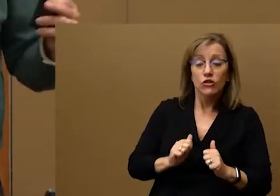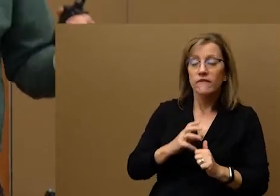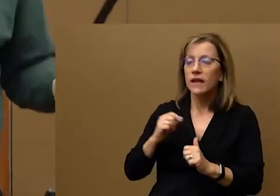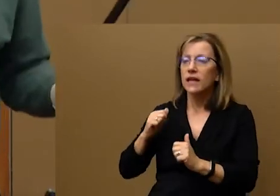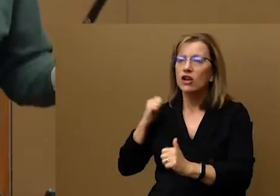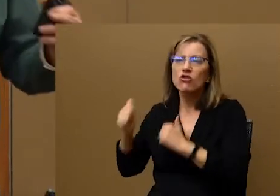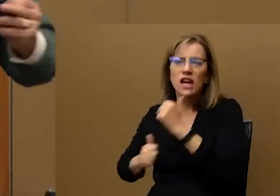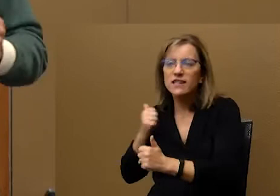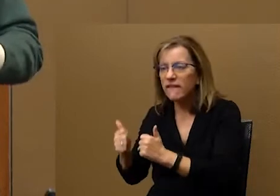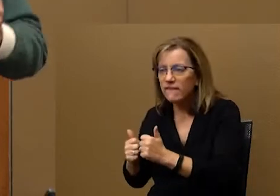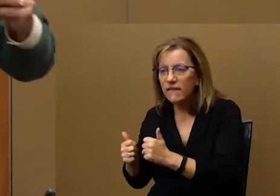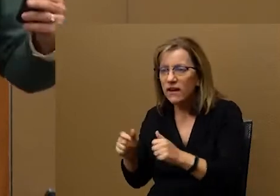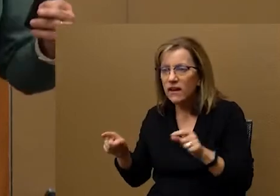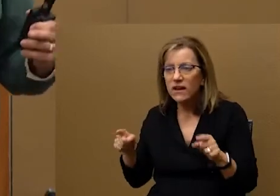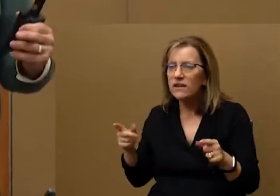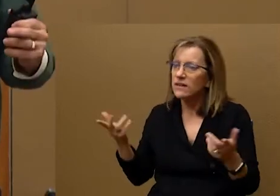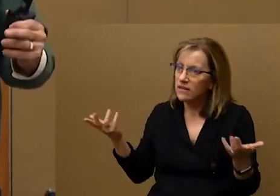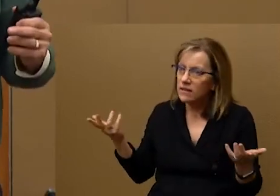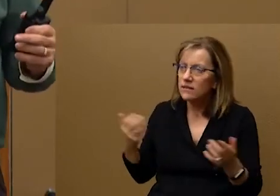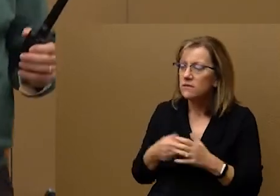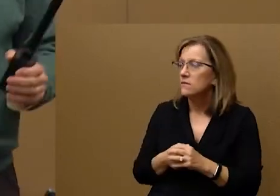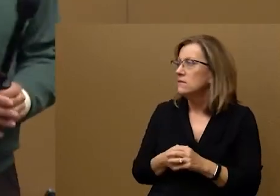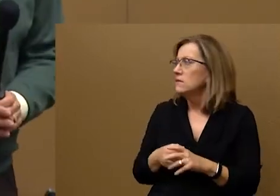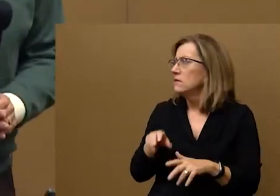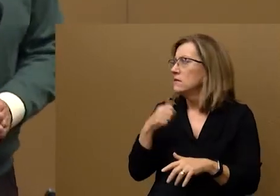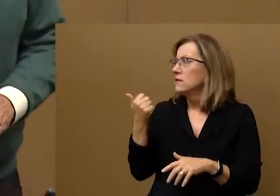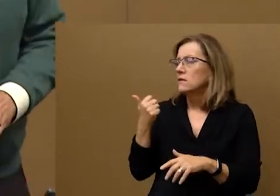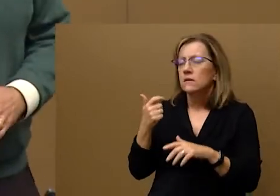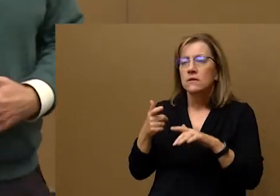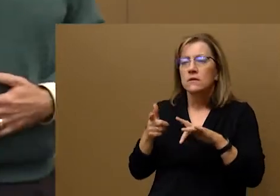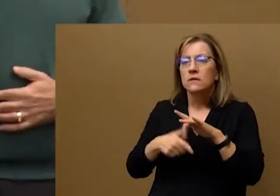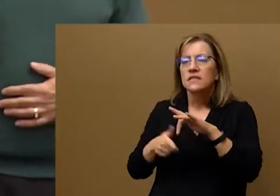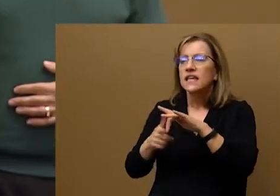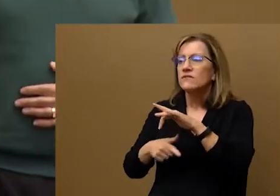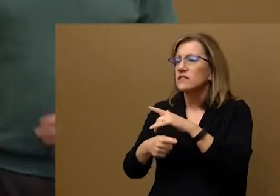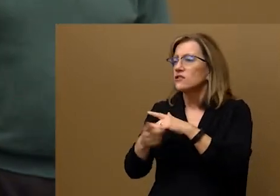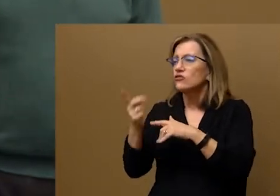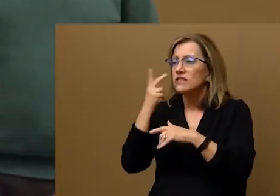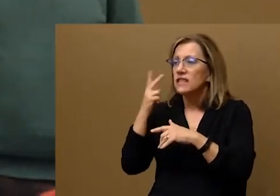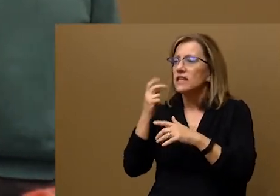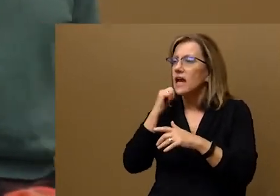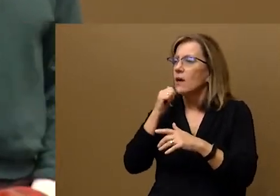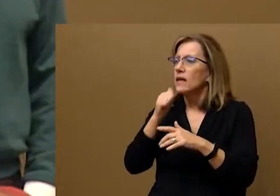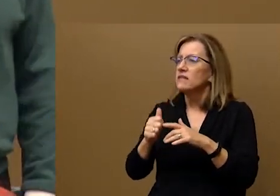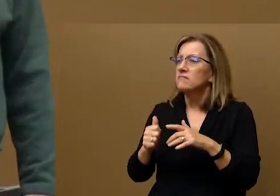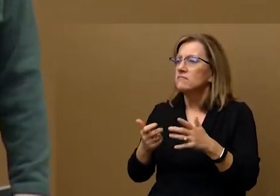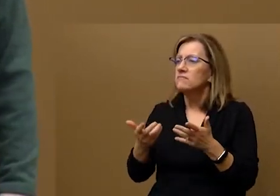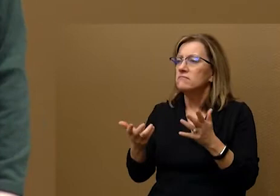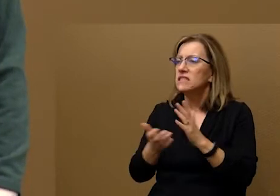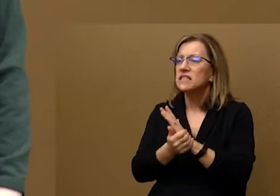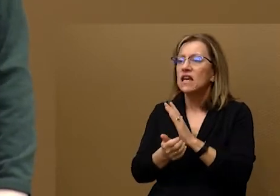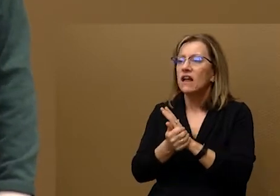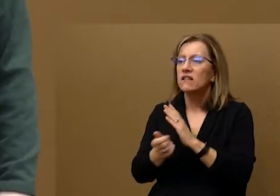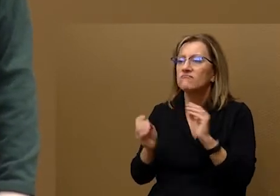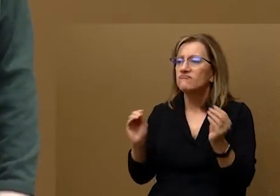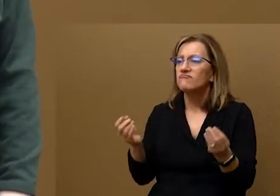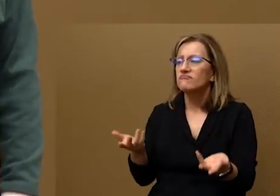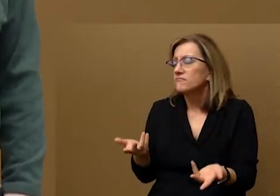difference between assertive and aggressive is often taught. Yes. Other skill deficits you see commonly.